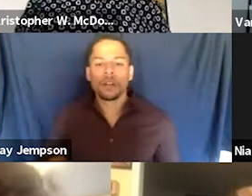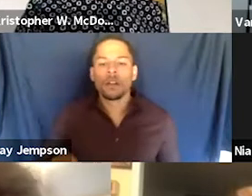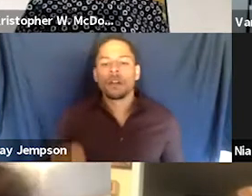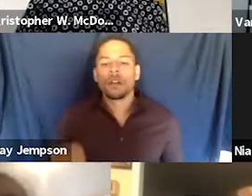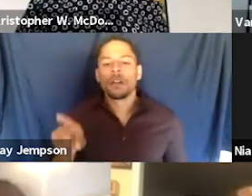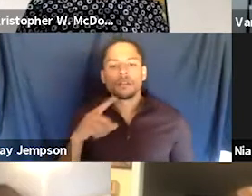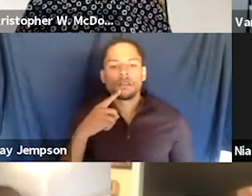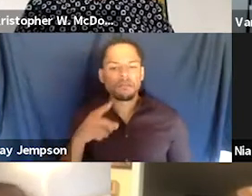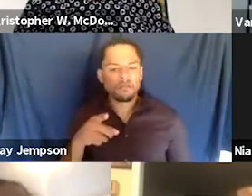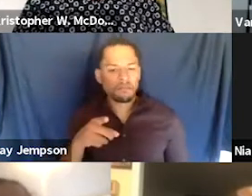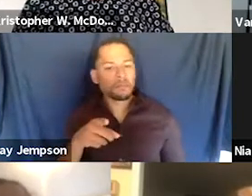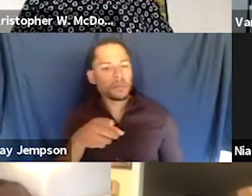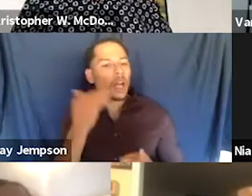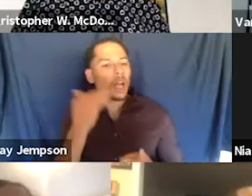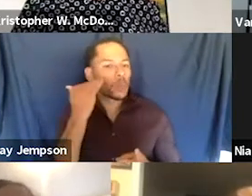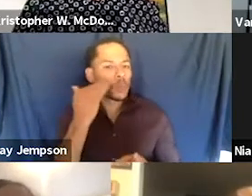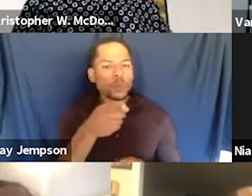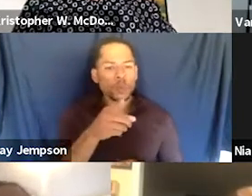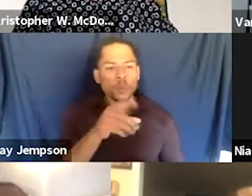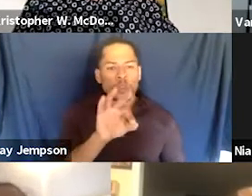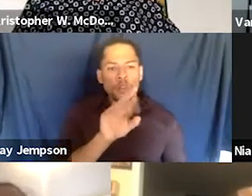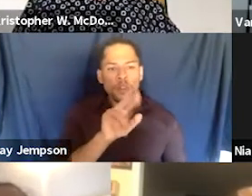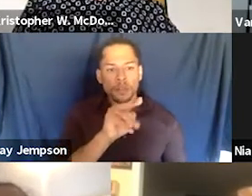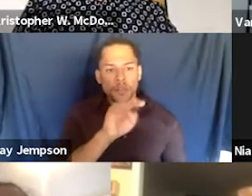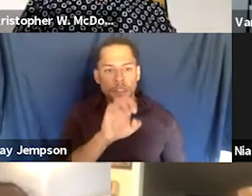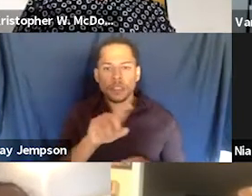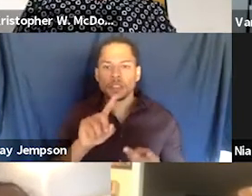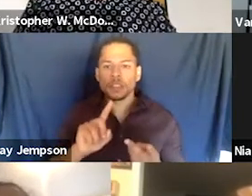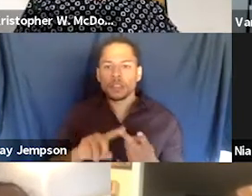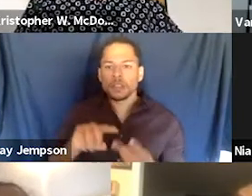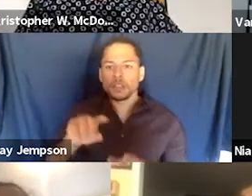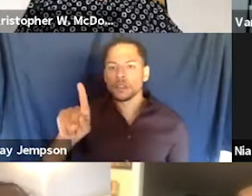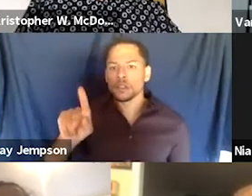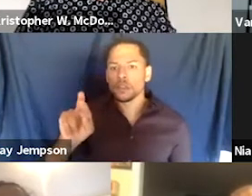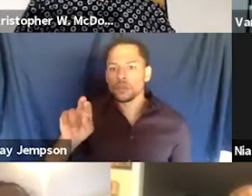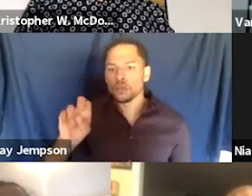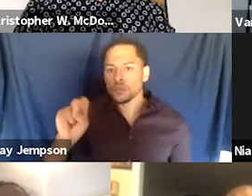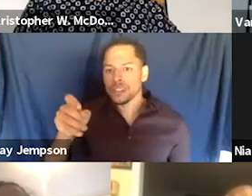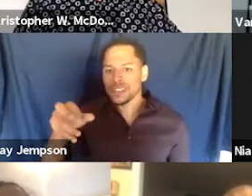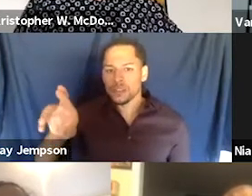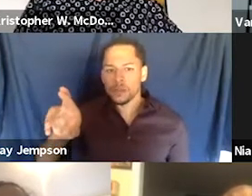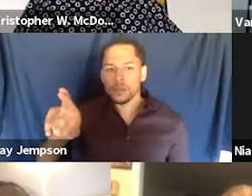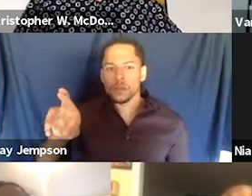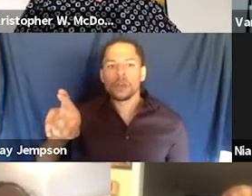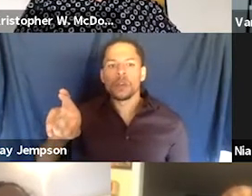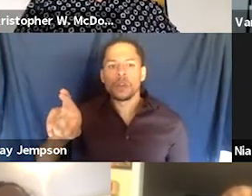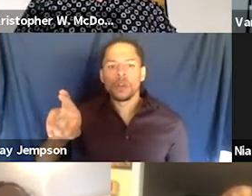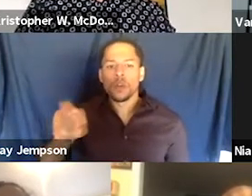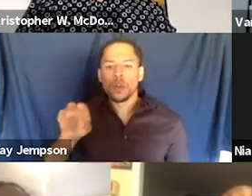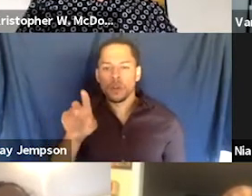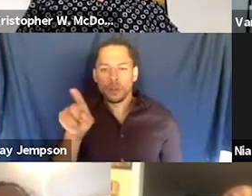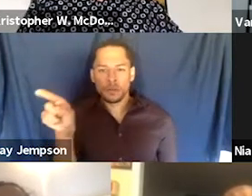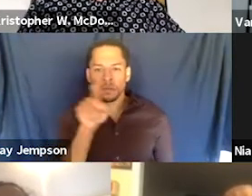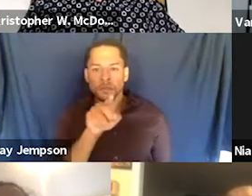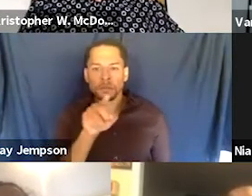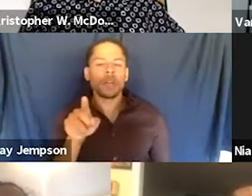not necessarily had any closer conversations with them, and this was sort of like a soft introduction. And they're not the only ones